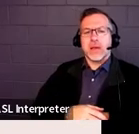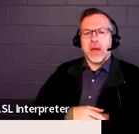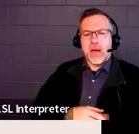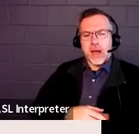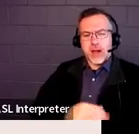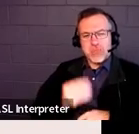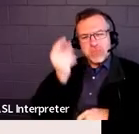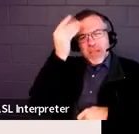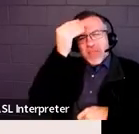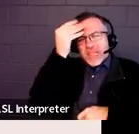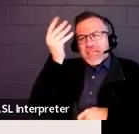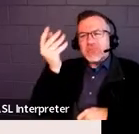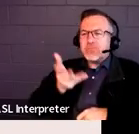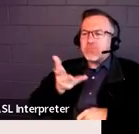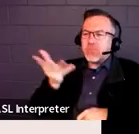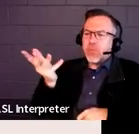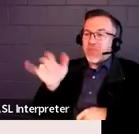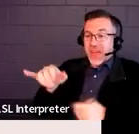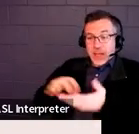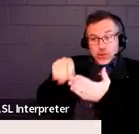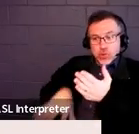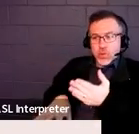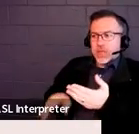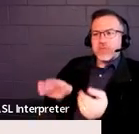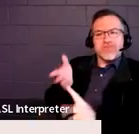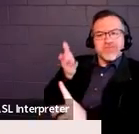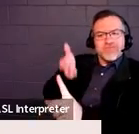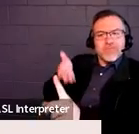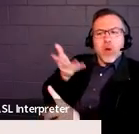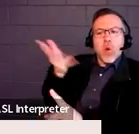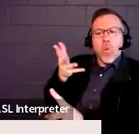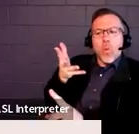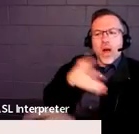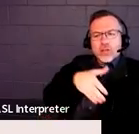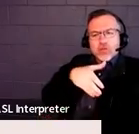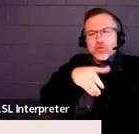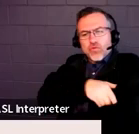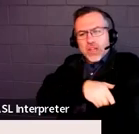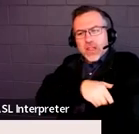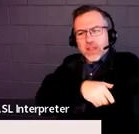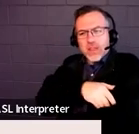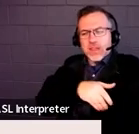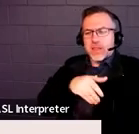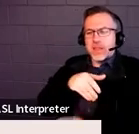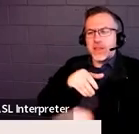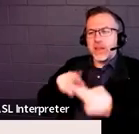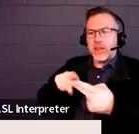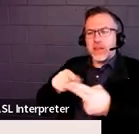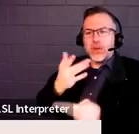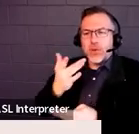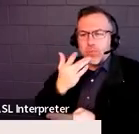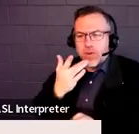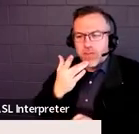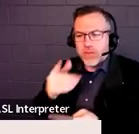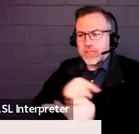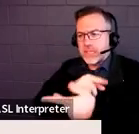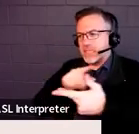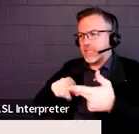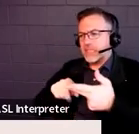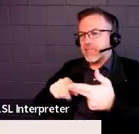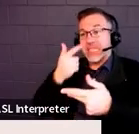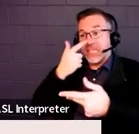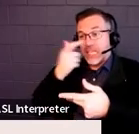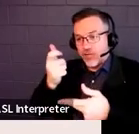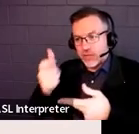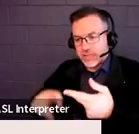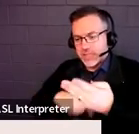what strength the student has, right? So you're looking at the spin, the strengths, the preferences, the interests, and the